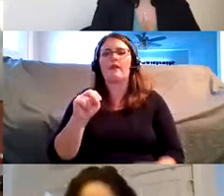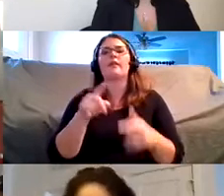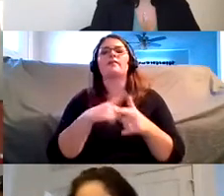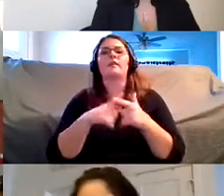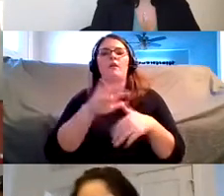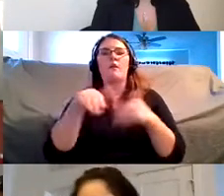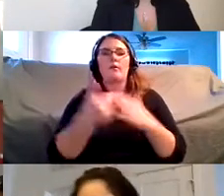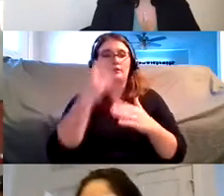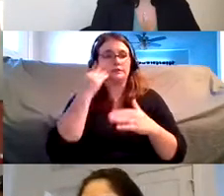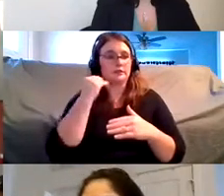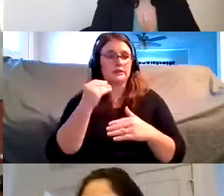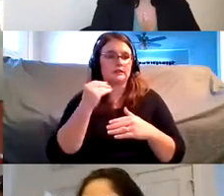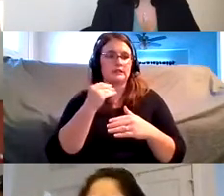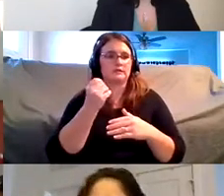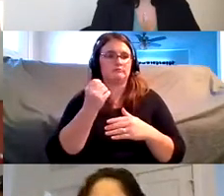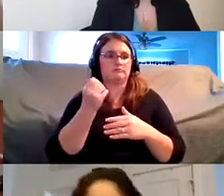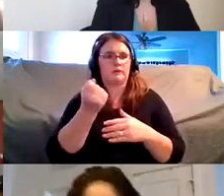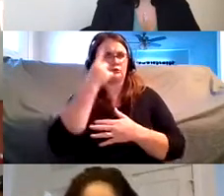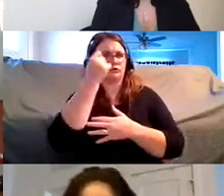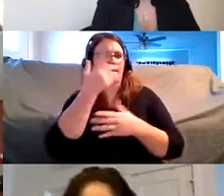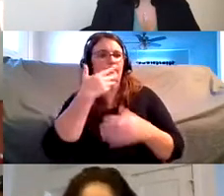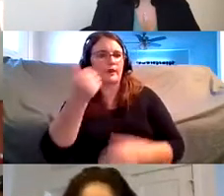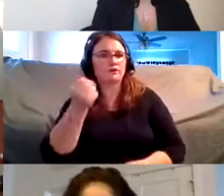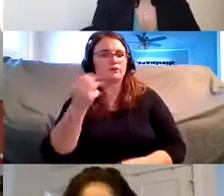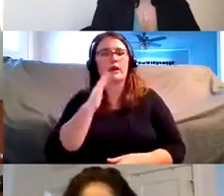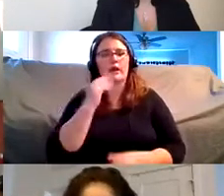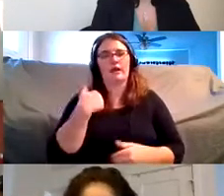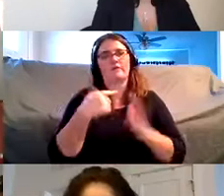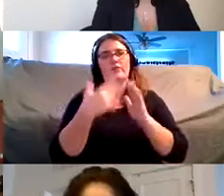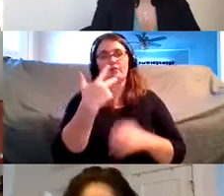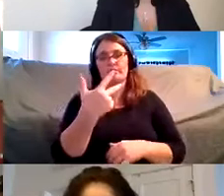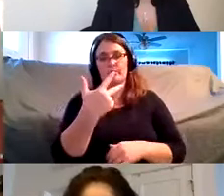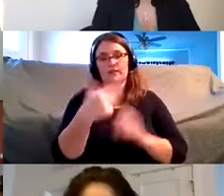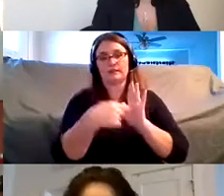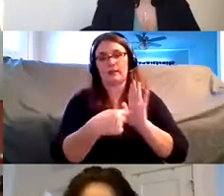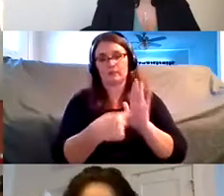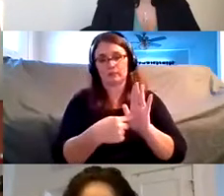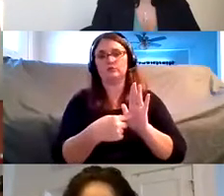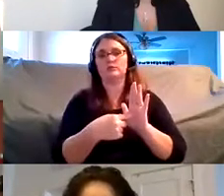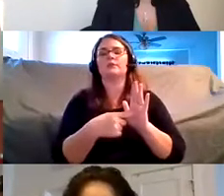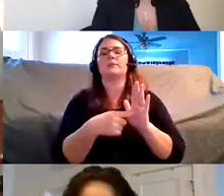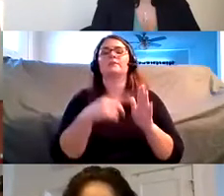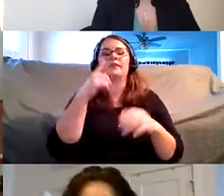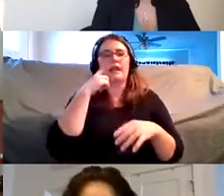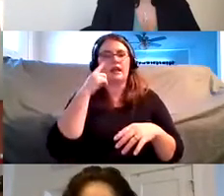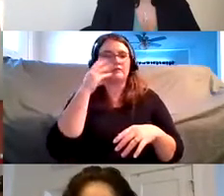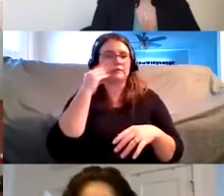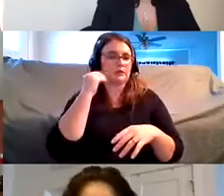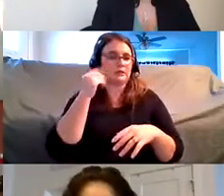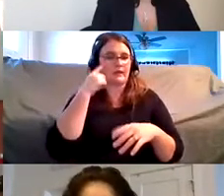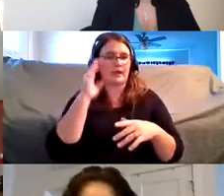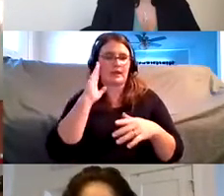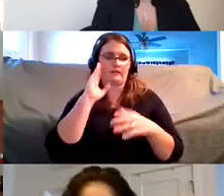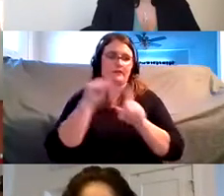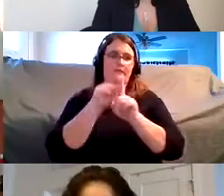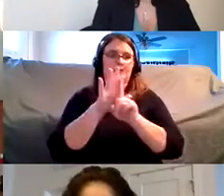3 examples that I think how these experiences over the years have affected me. Number 1 is with my ability to